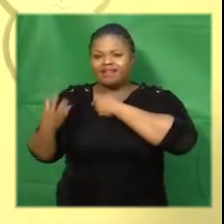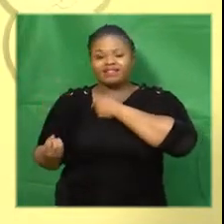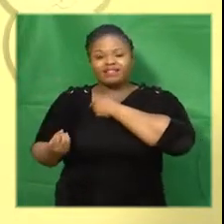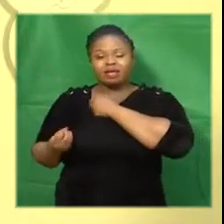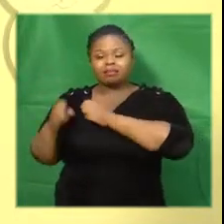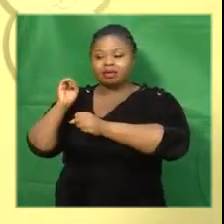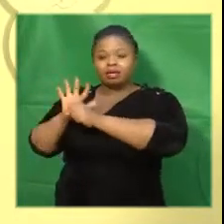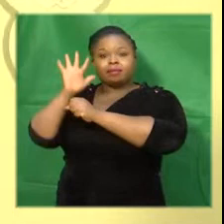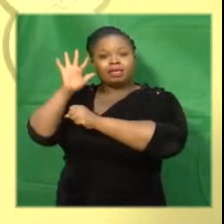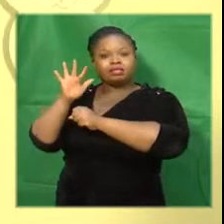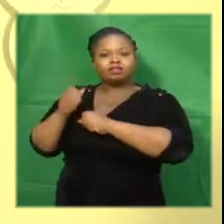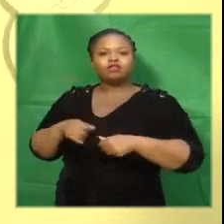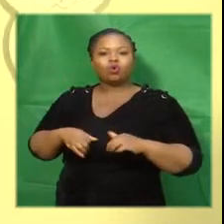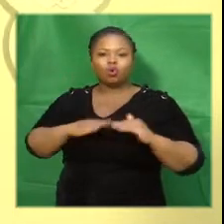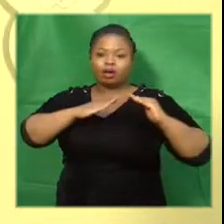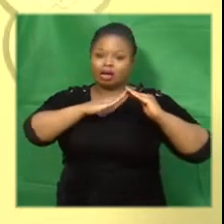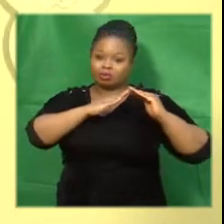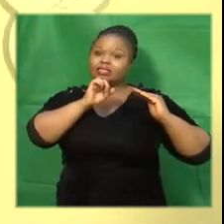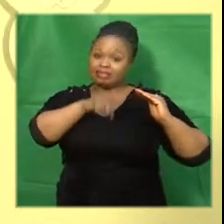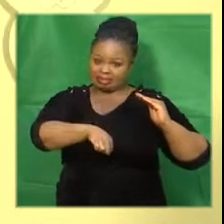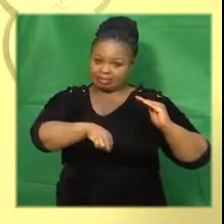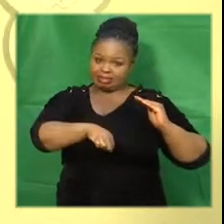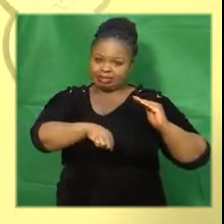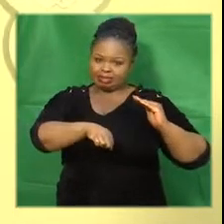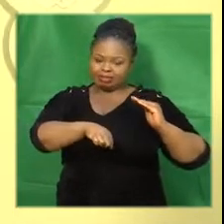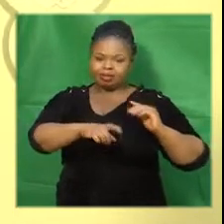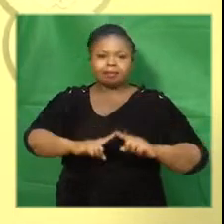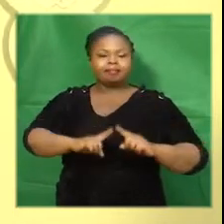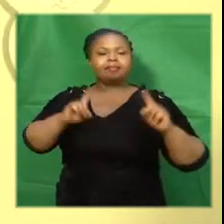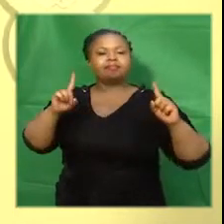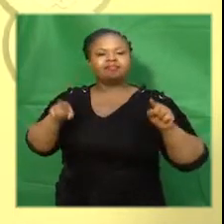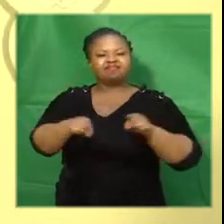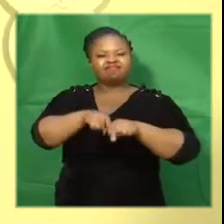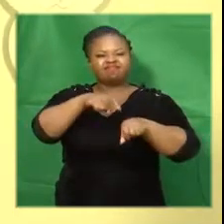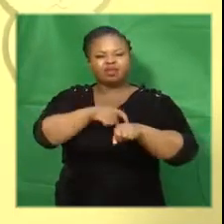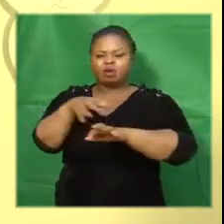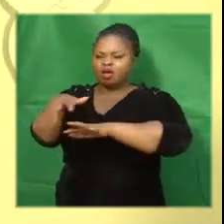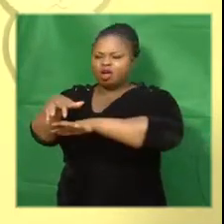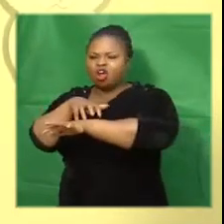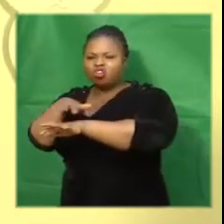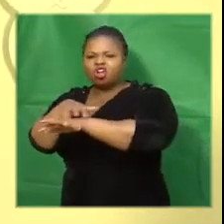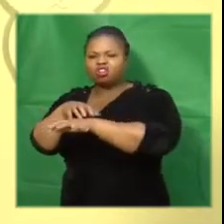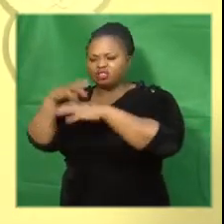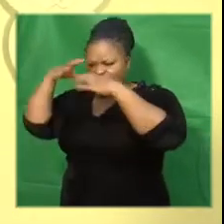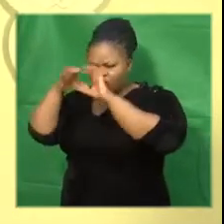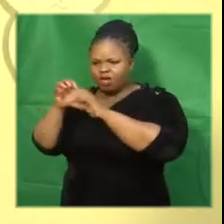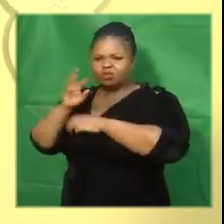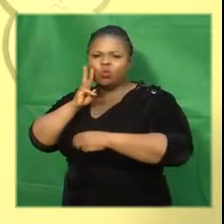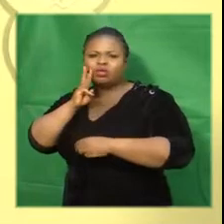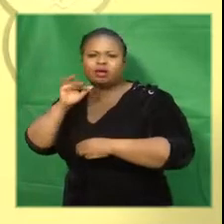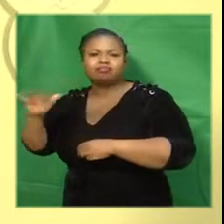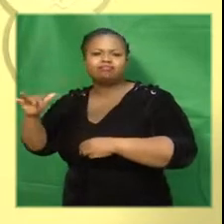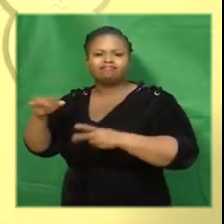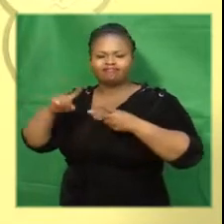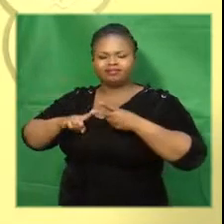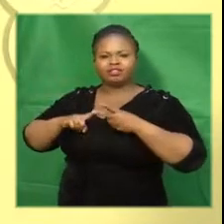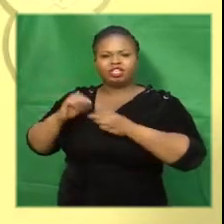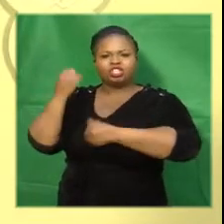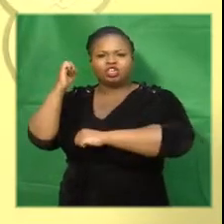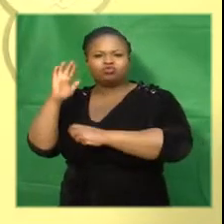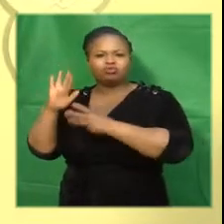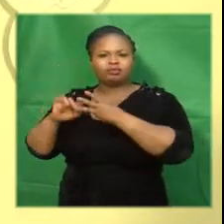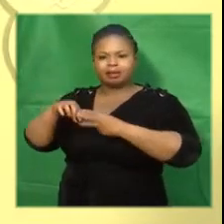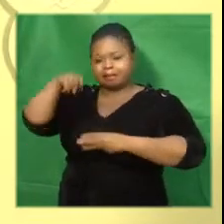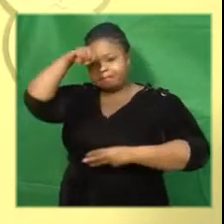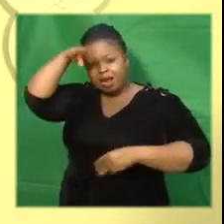impacting not only on human settlements, but also on agriculture, industry,